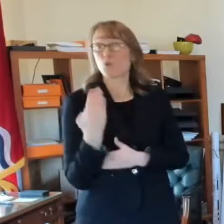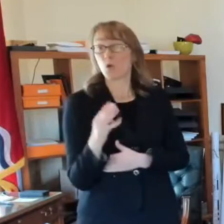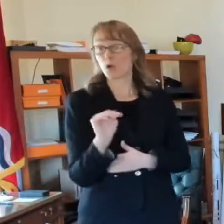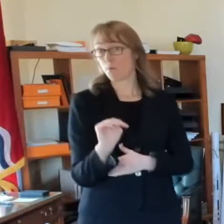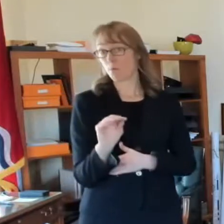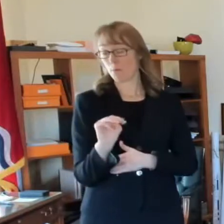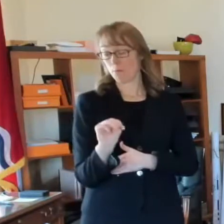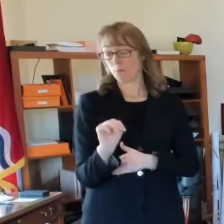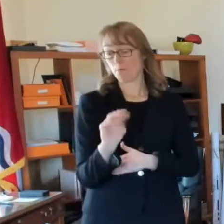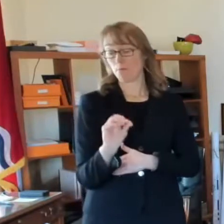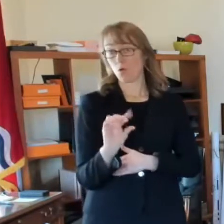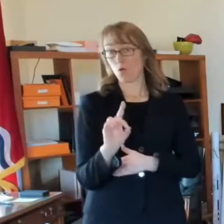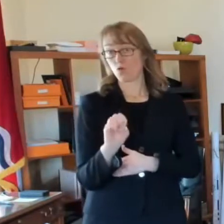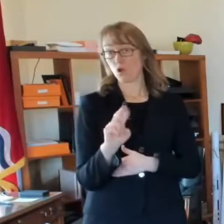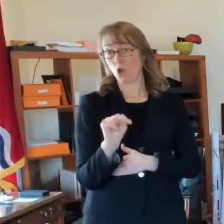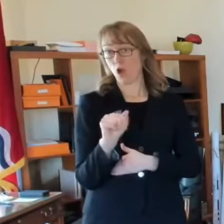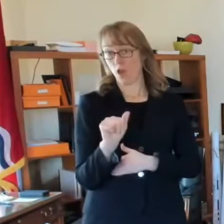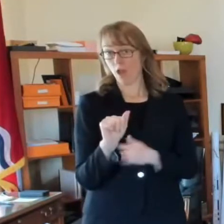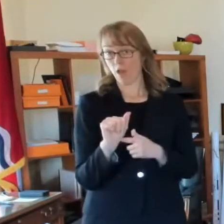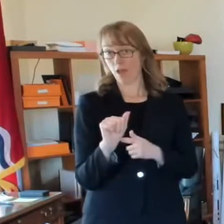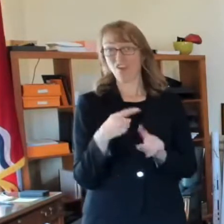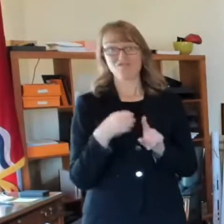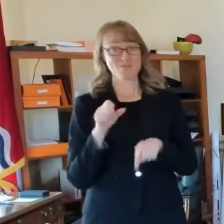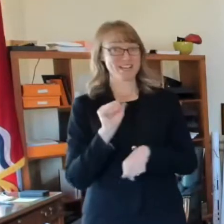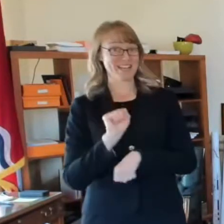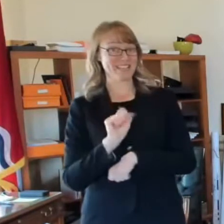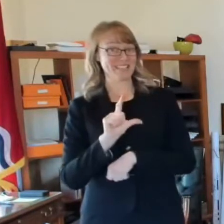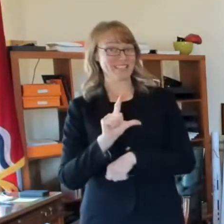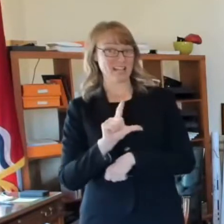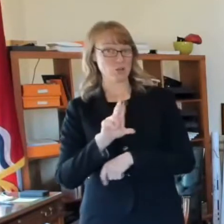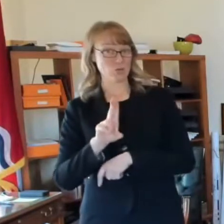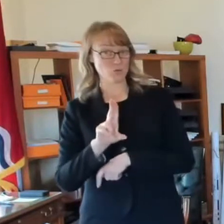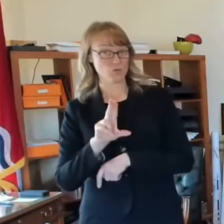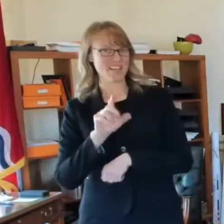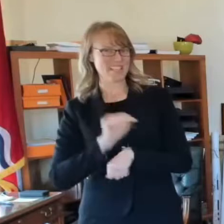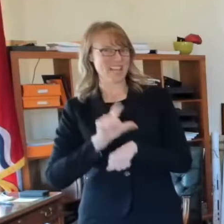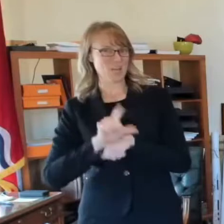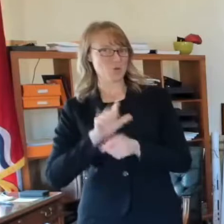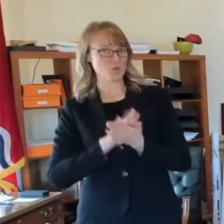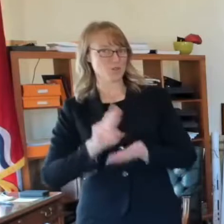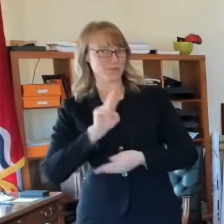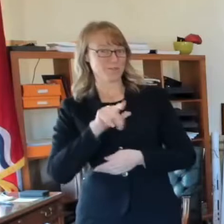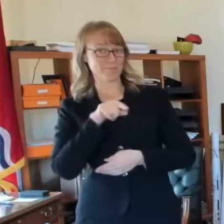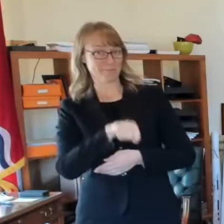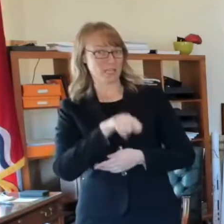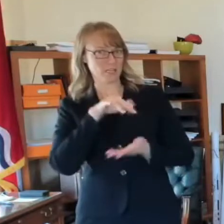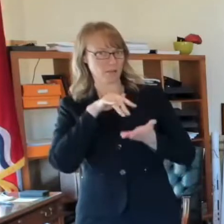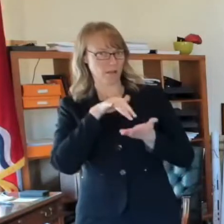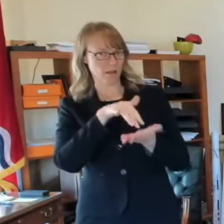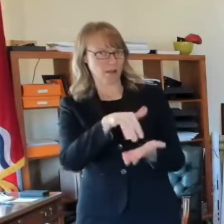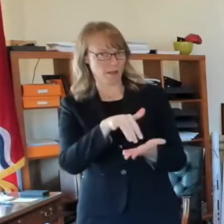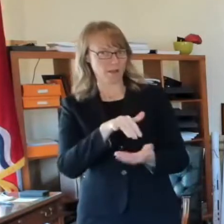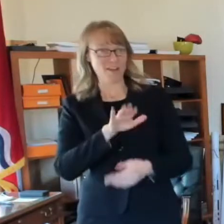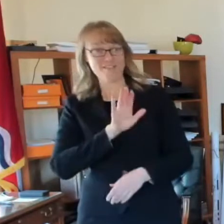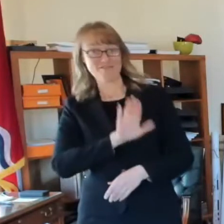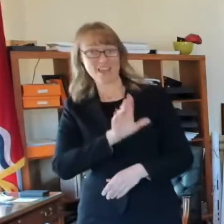who SLU, St. Louis University, is doing testing on the Moderna